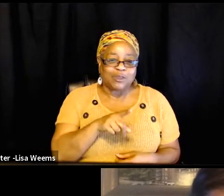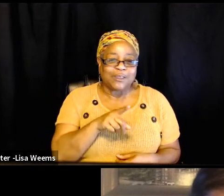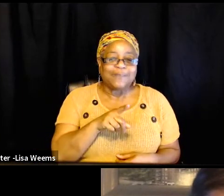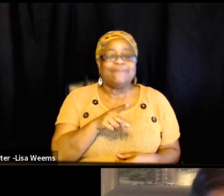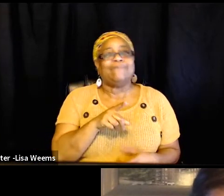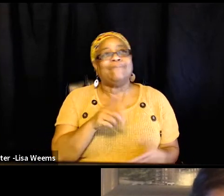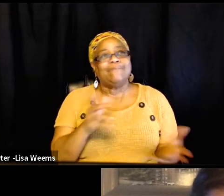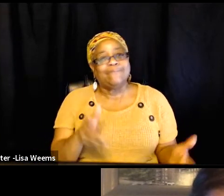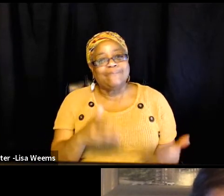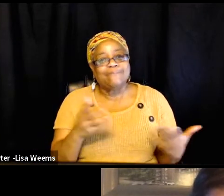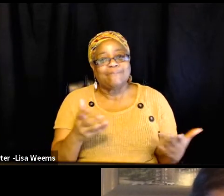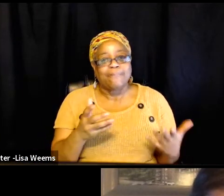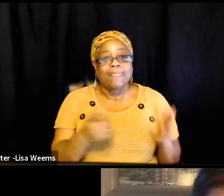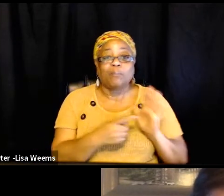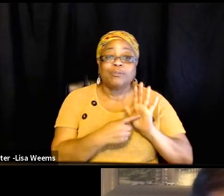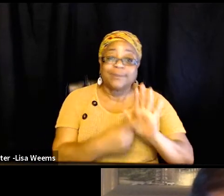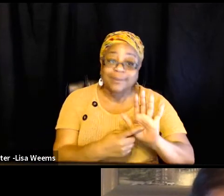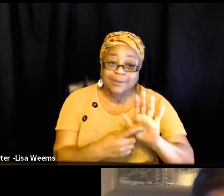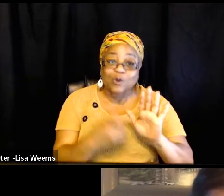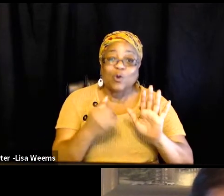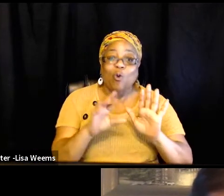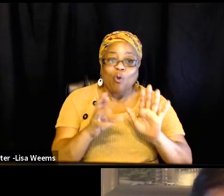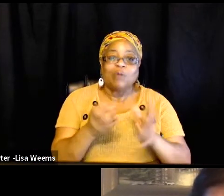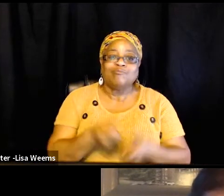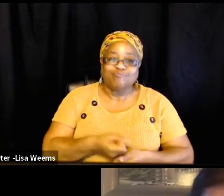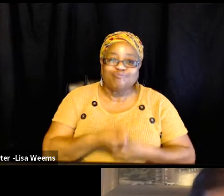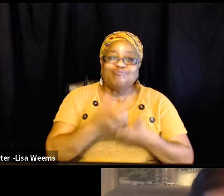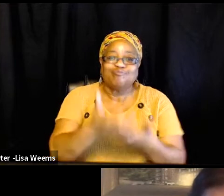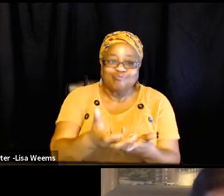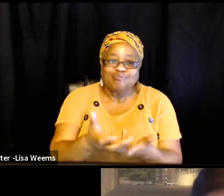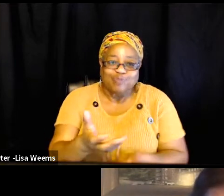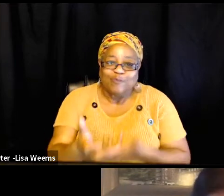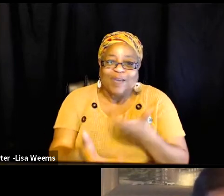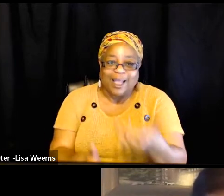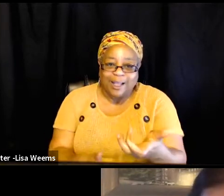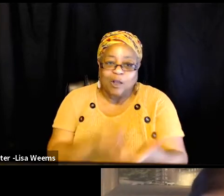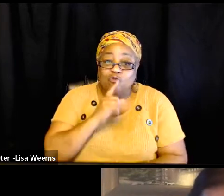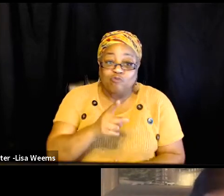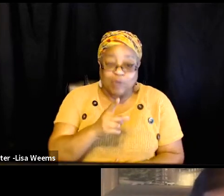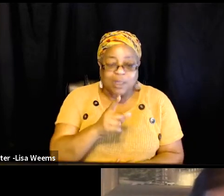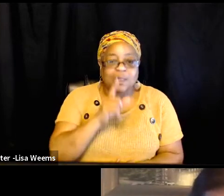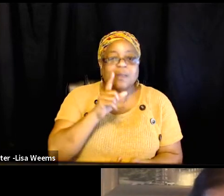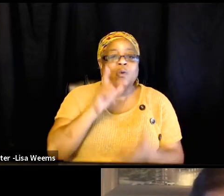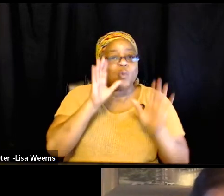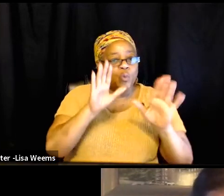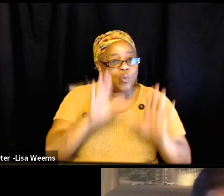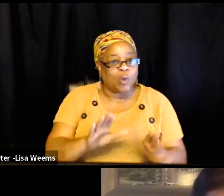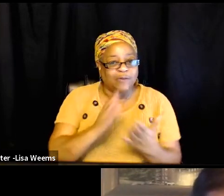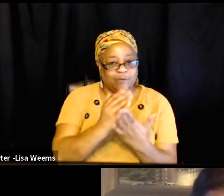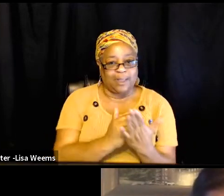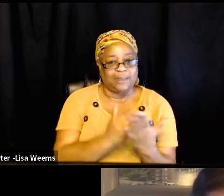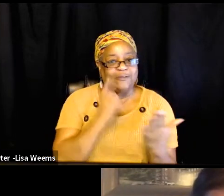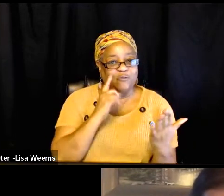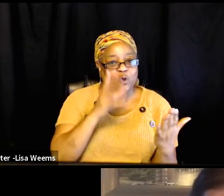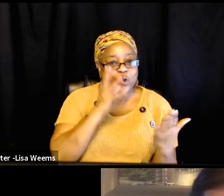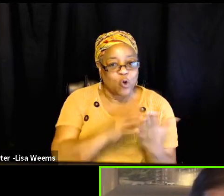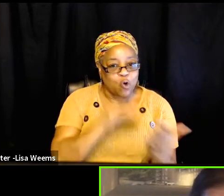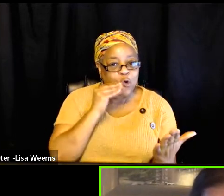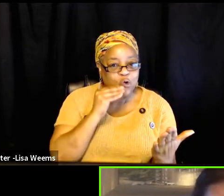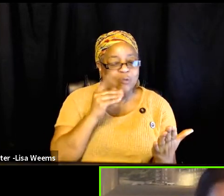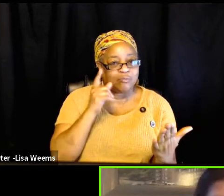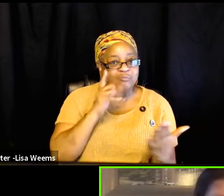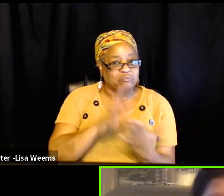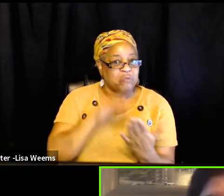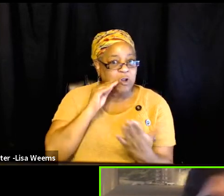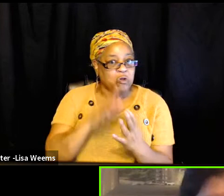adequately presented or conveyed, you know. So it's a really wonderful thing to learn, and that I feel I got a lot of from museums. Yeah, I